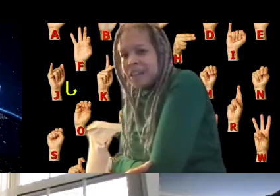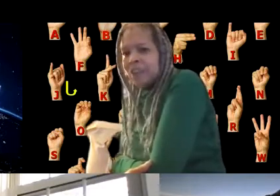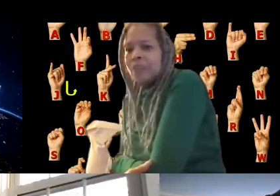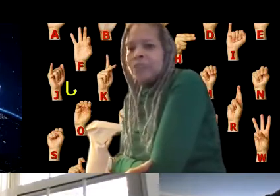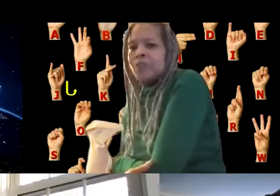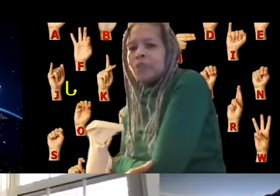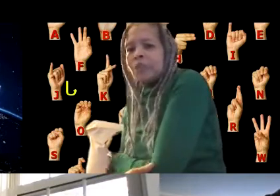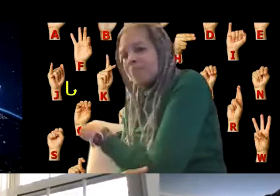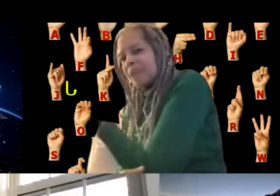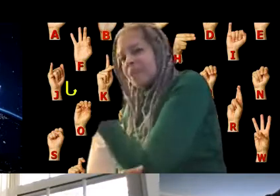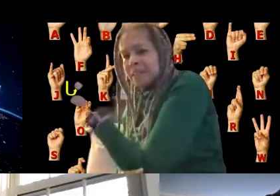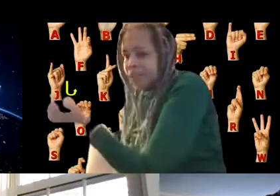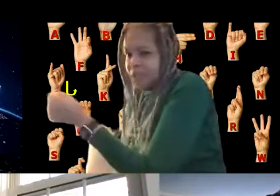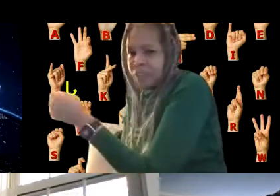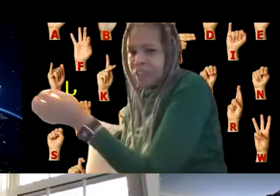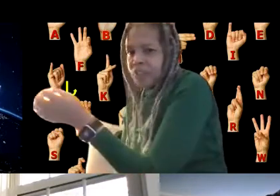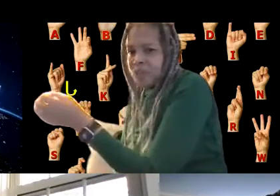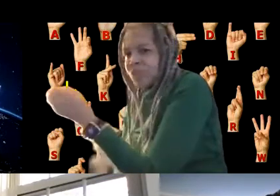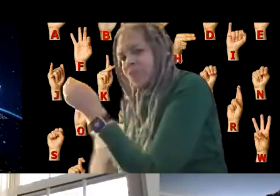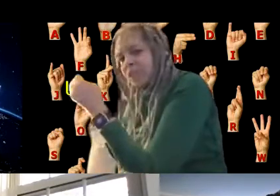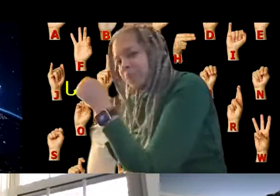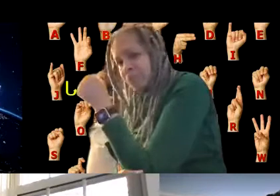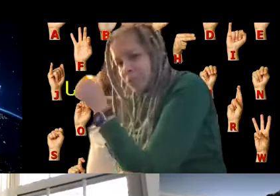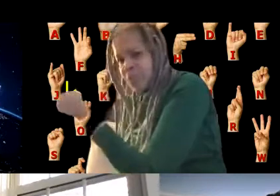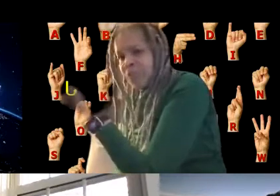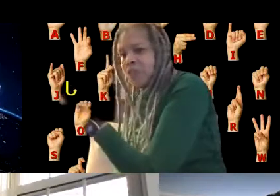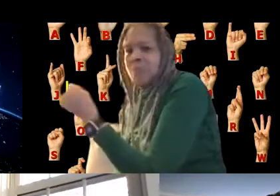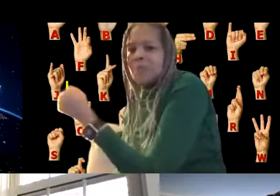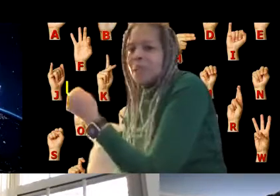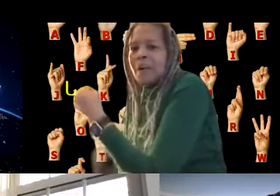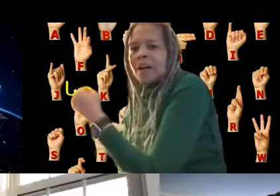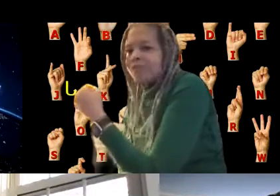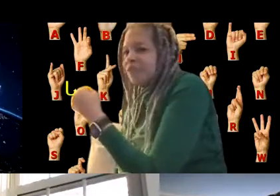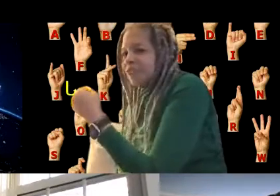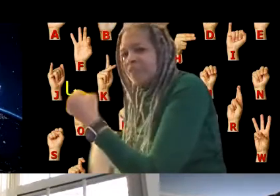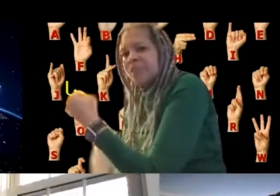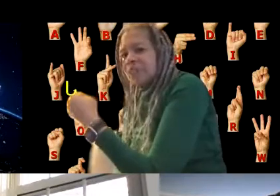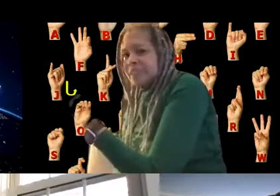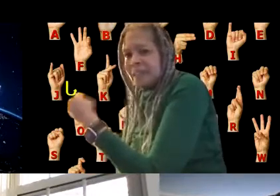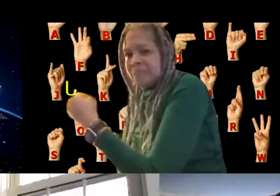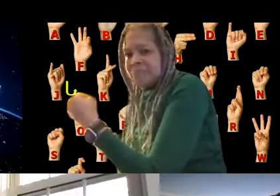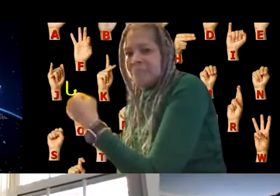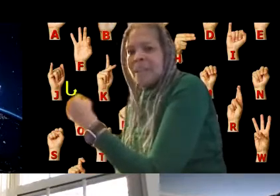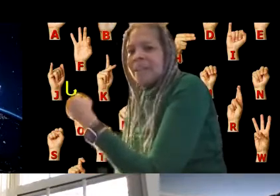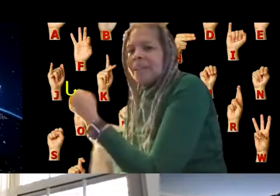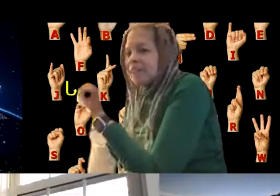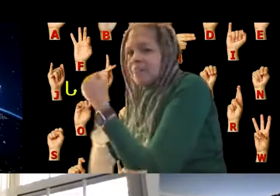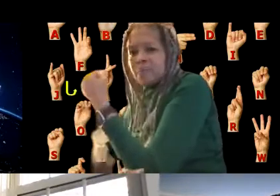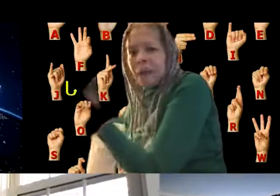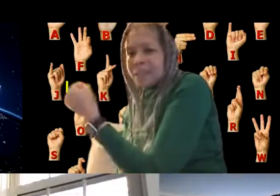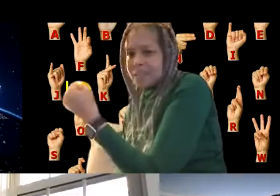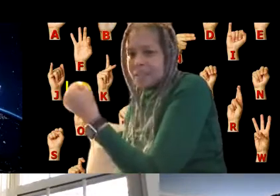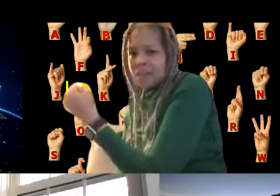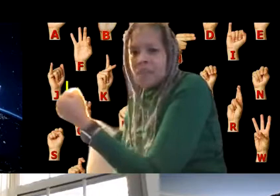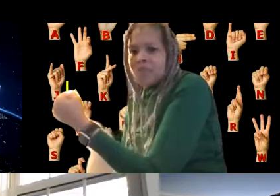is. You know, so you have been, and I'm not talking to you specifically, but a specific group has been in power for a very, very long time. And here comes